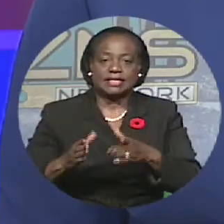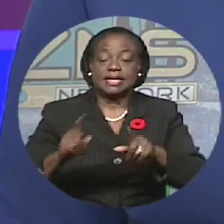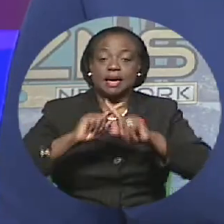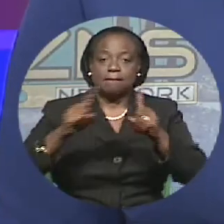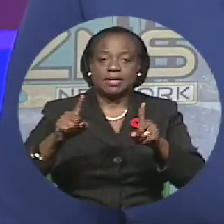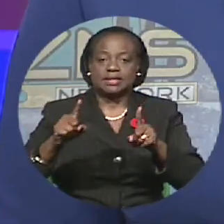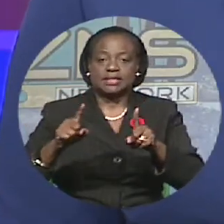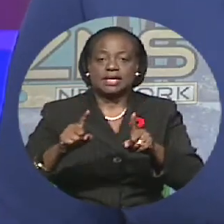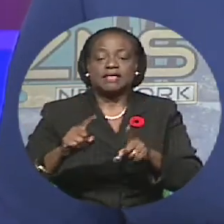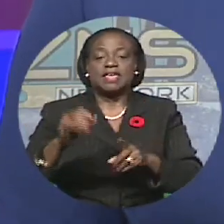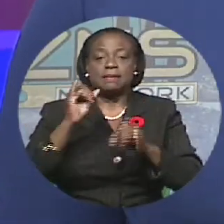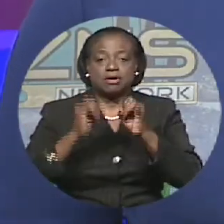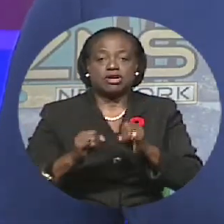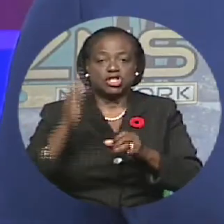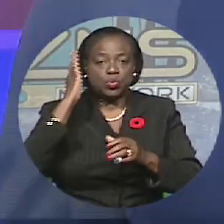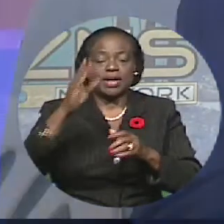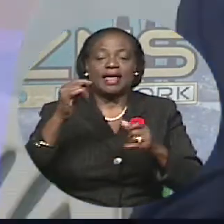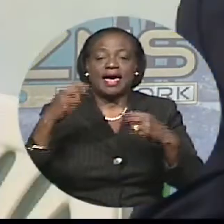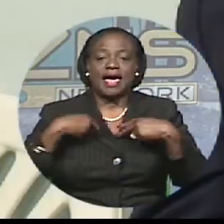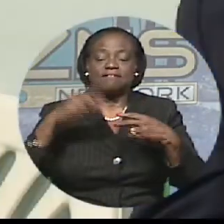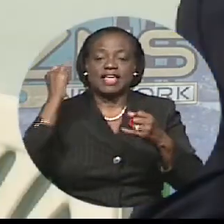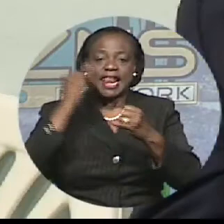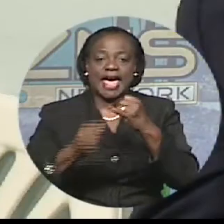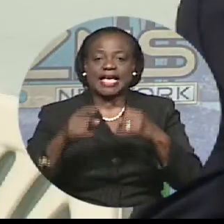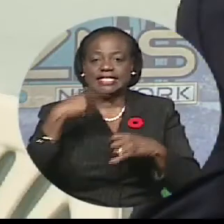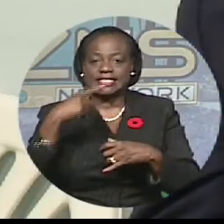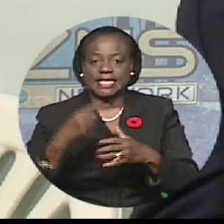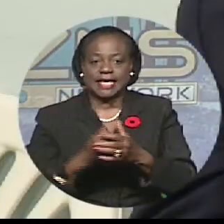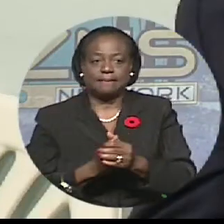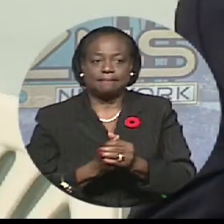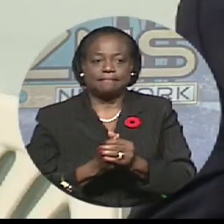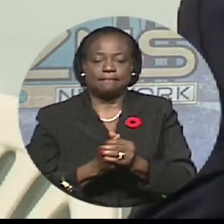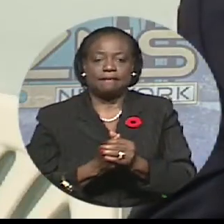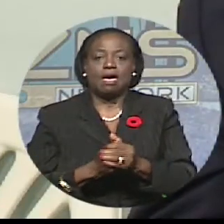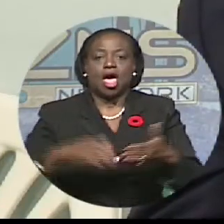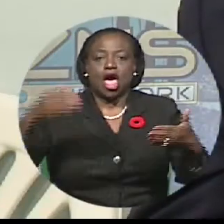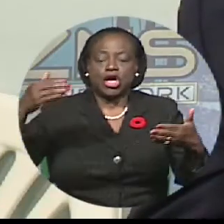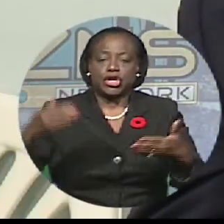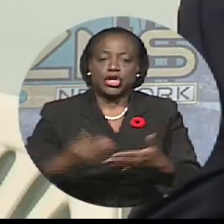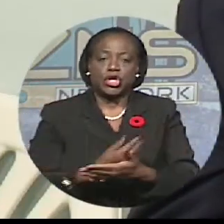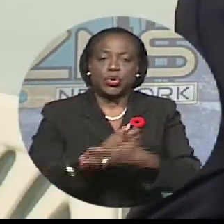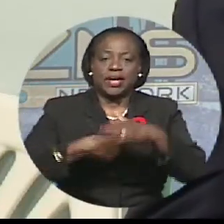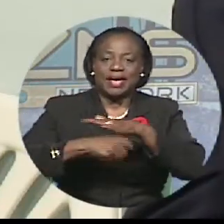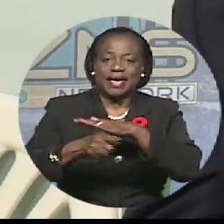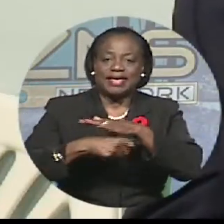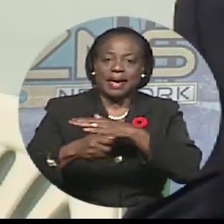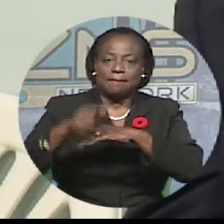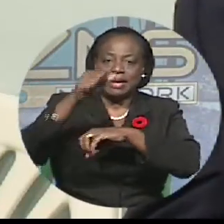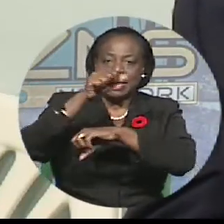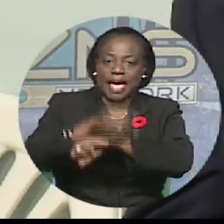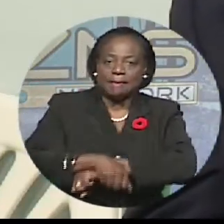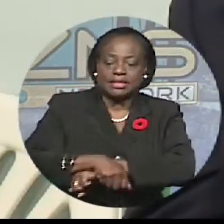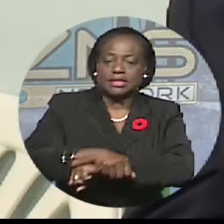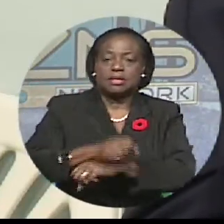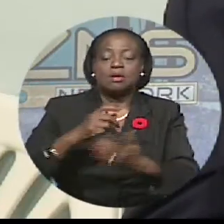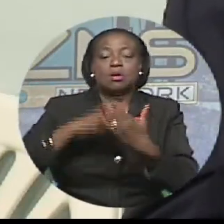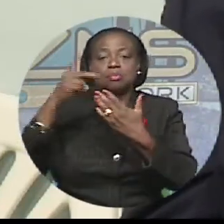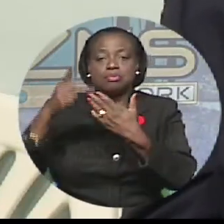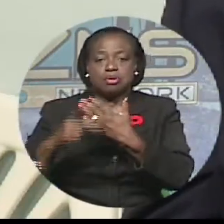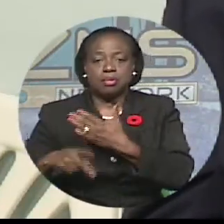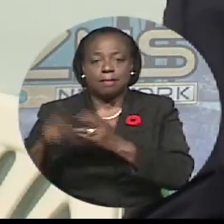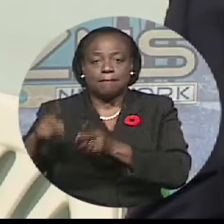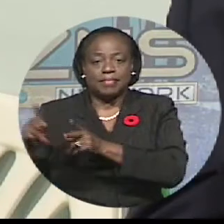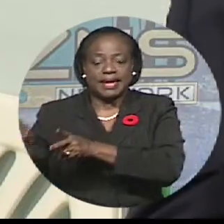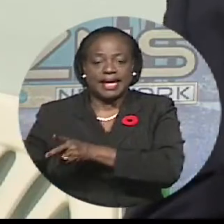their spousal permit applications. In other news, a new gambling addiction program is up and running thanks to founder of the